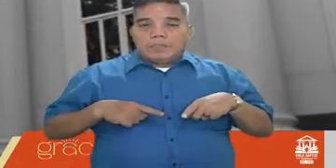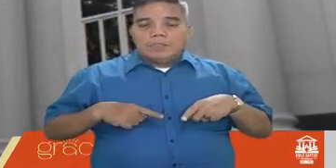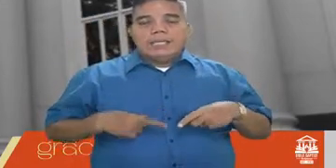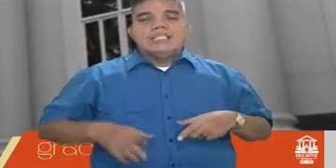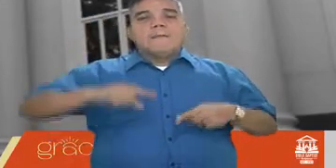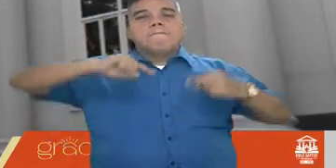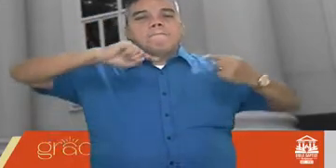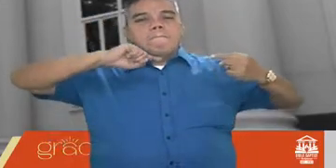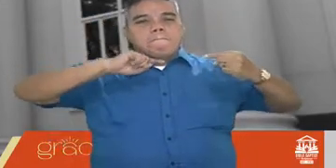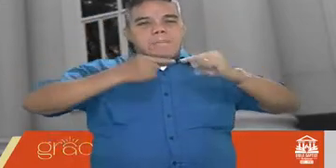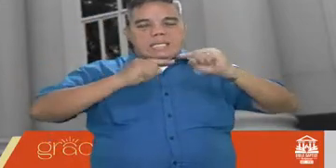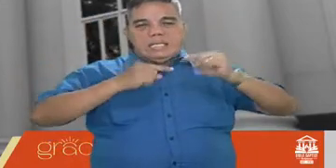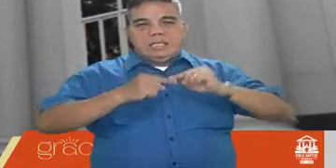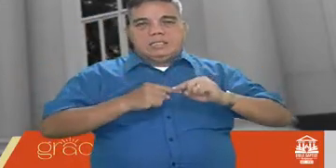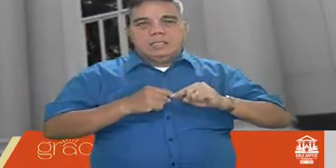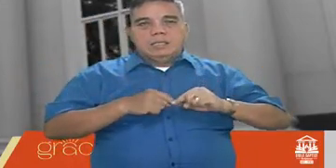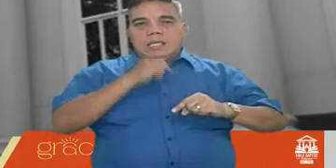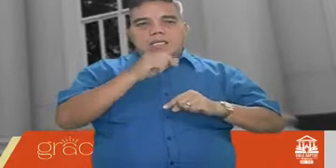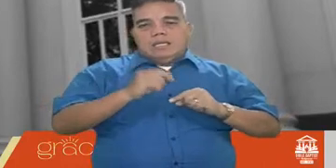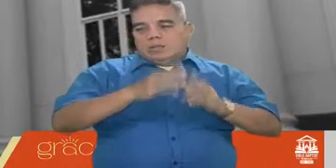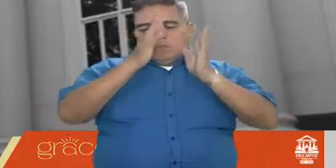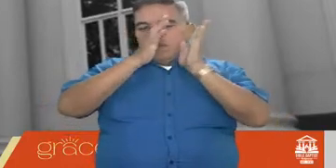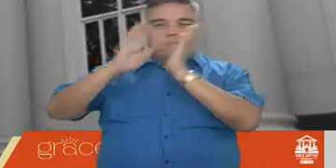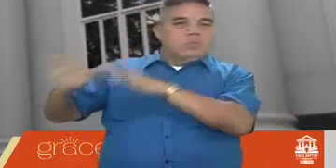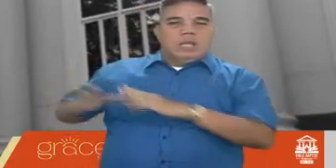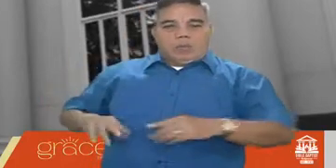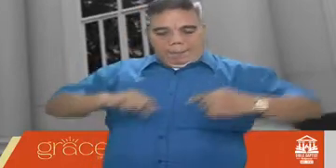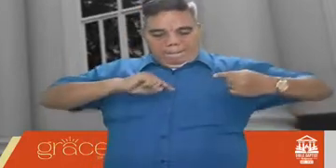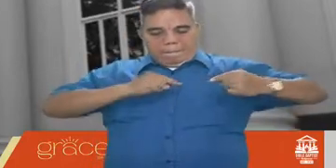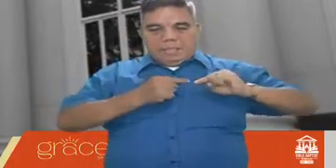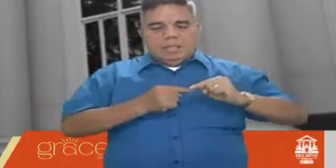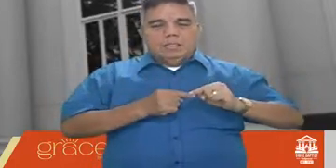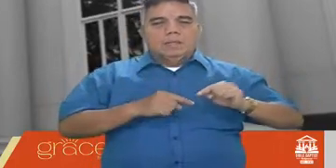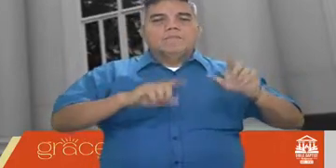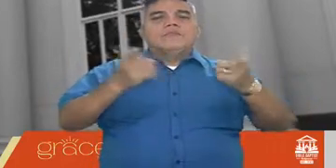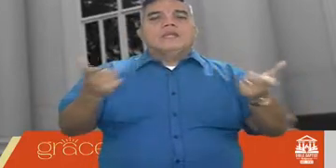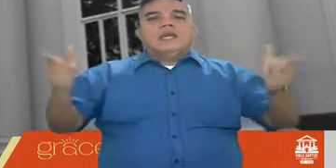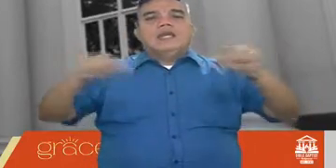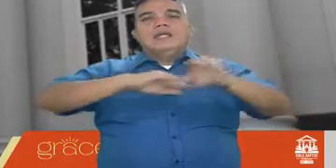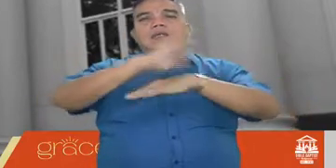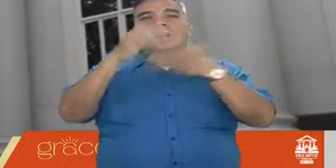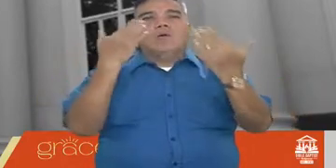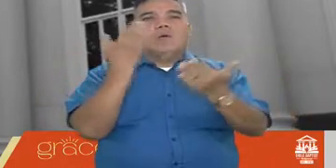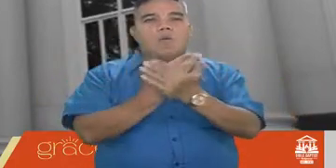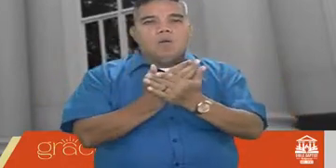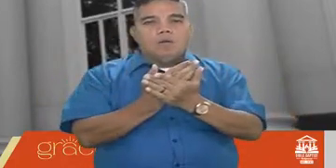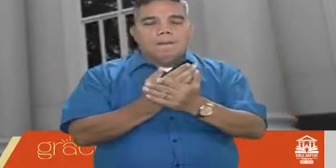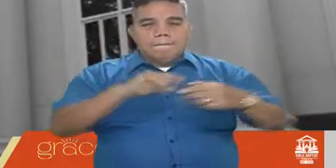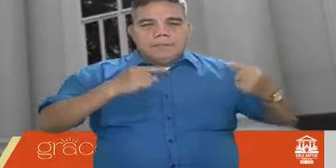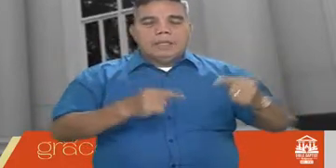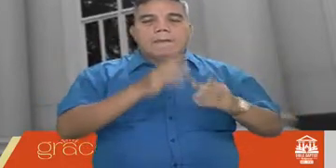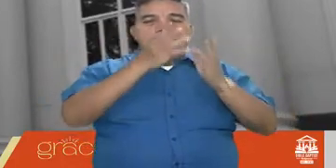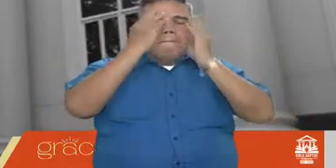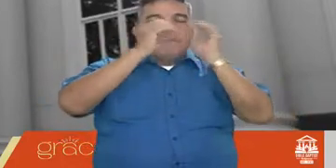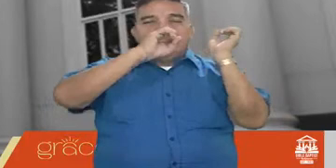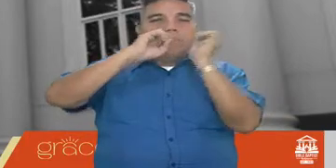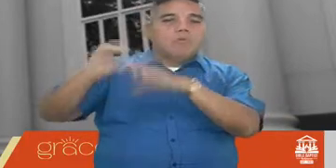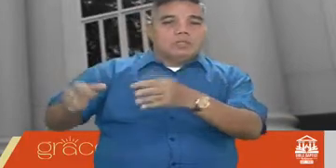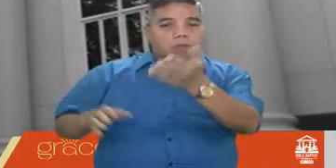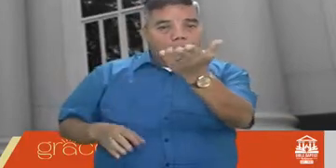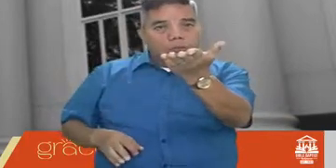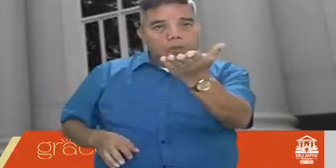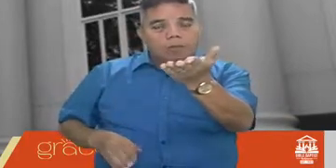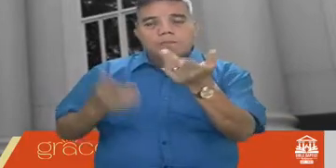is bitterness. Mag-grieve siya. Di na to i-put away ang bitterness. No? Let all bitterness be put away from